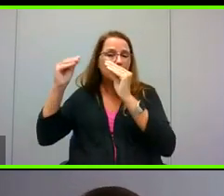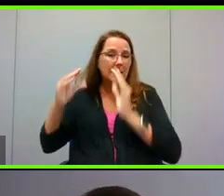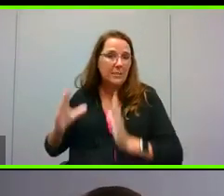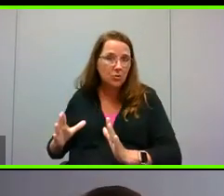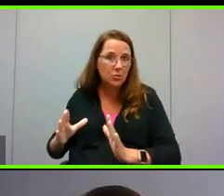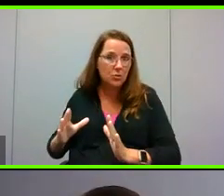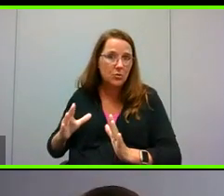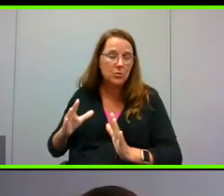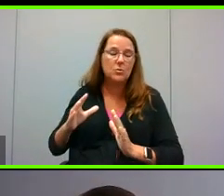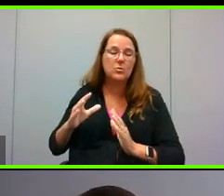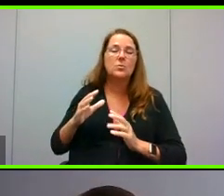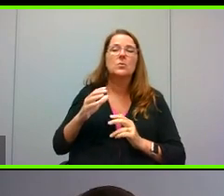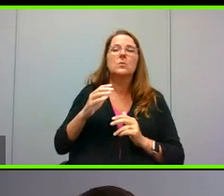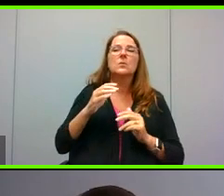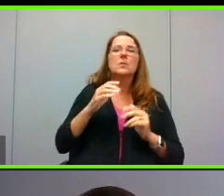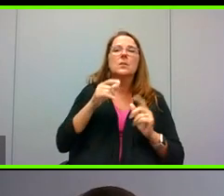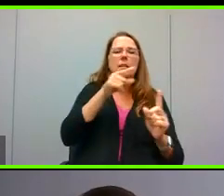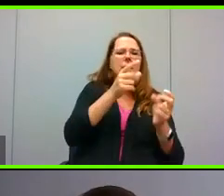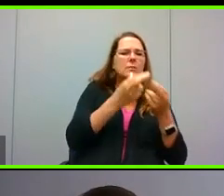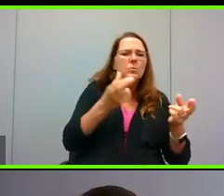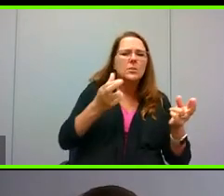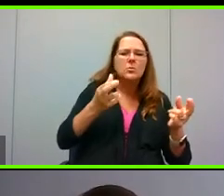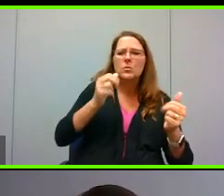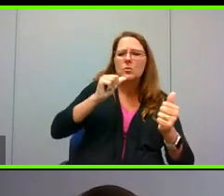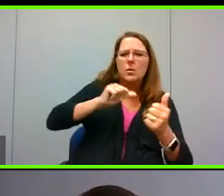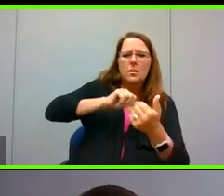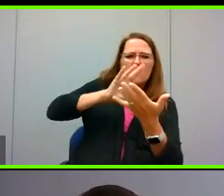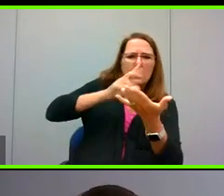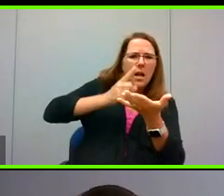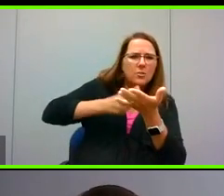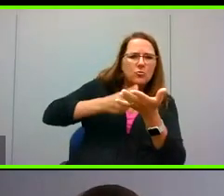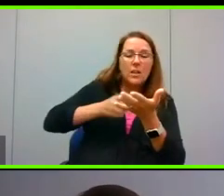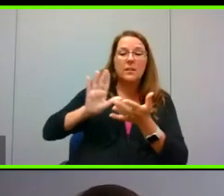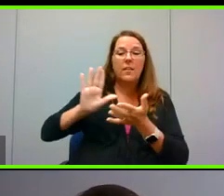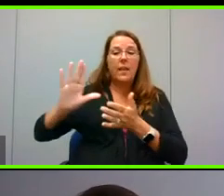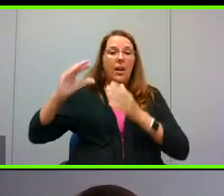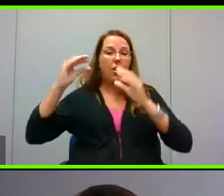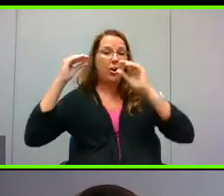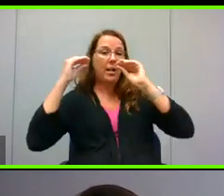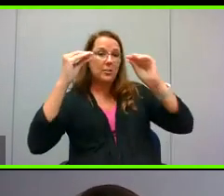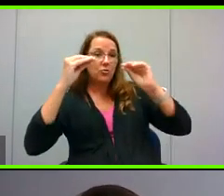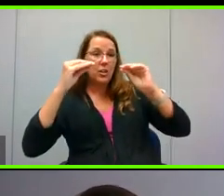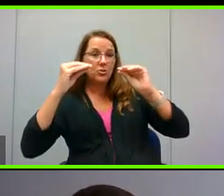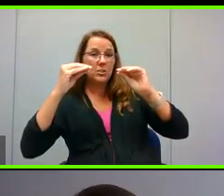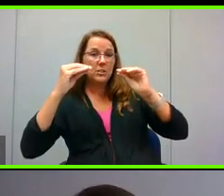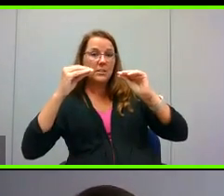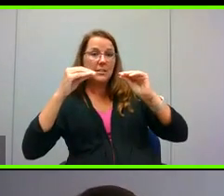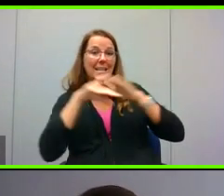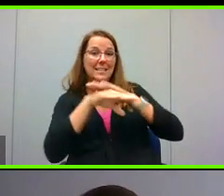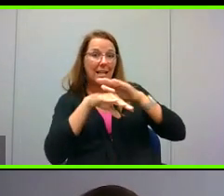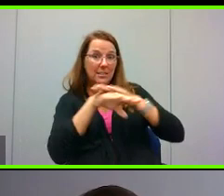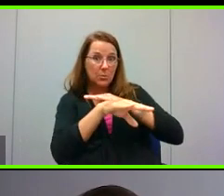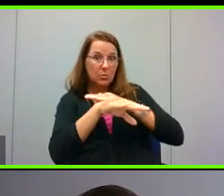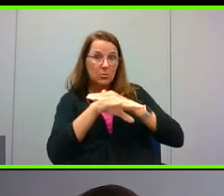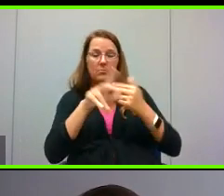address how to ensure that their instruction is accessible, either online or